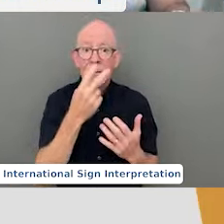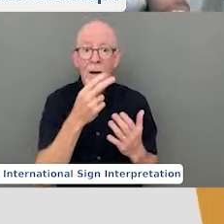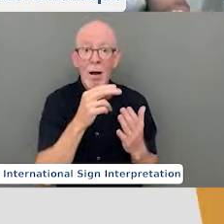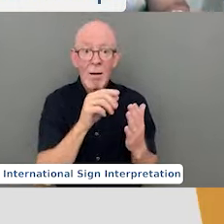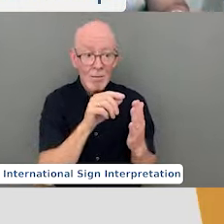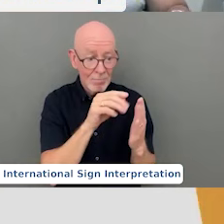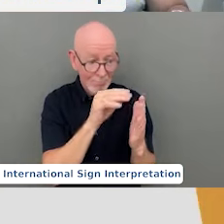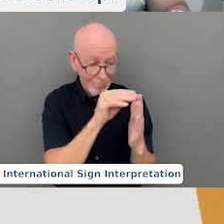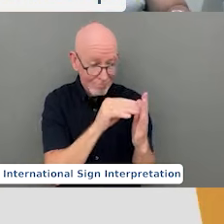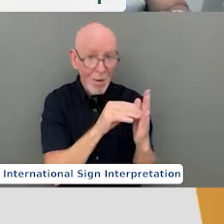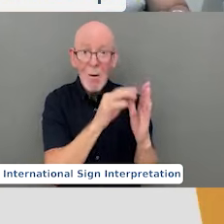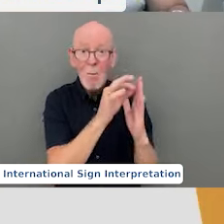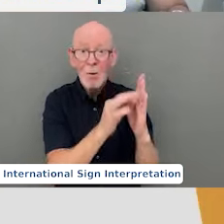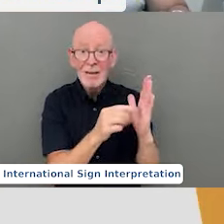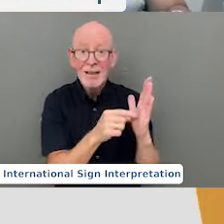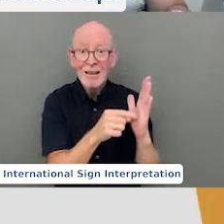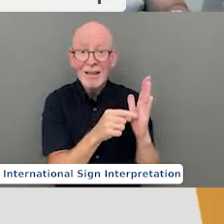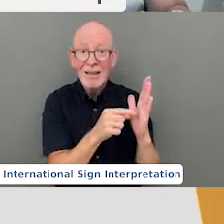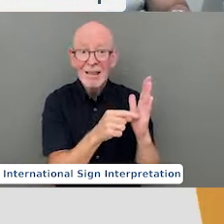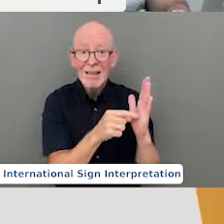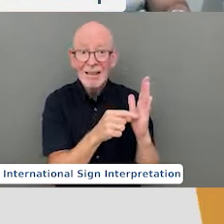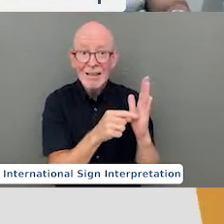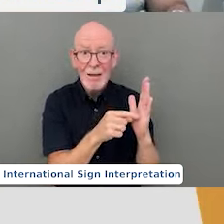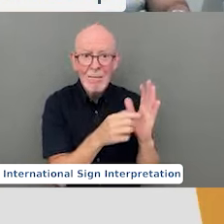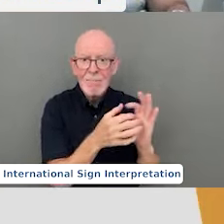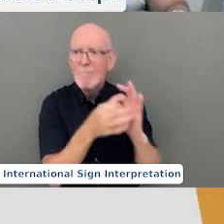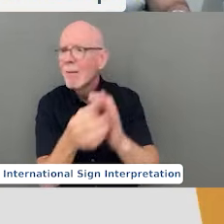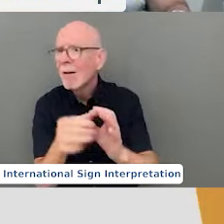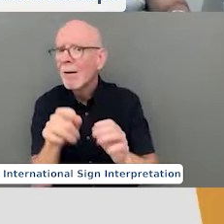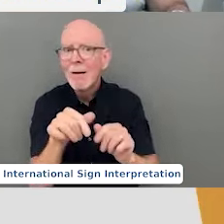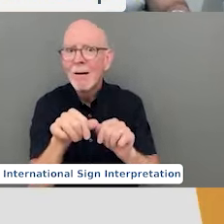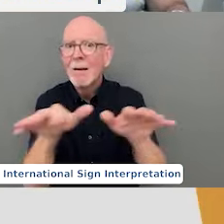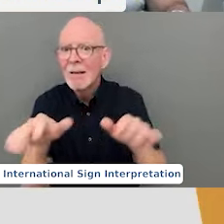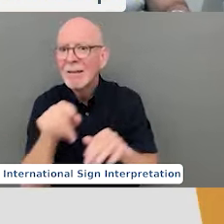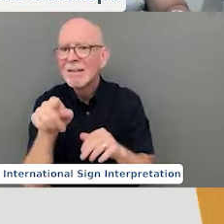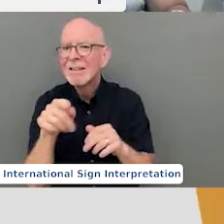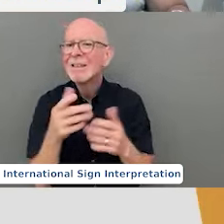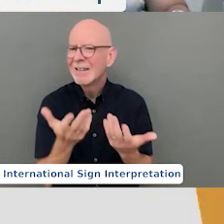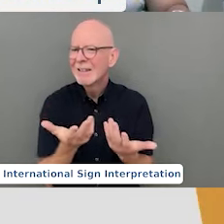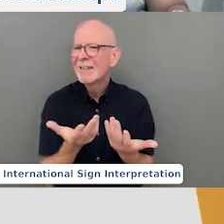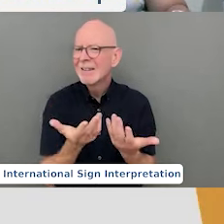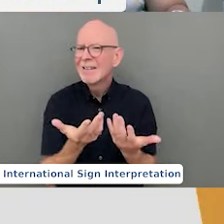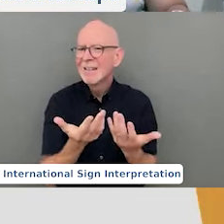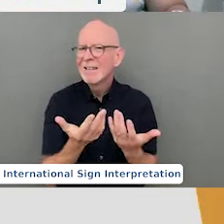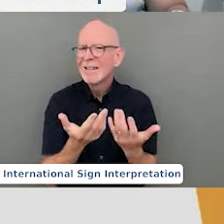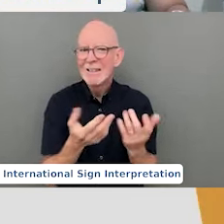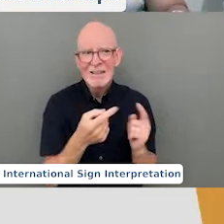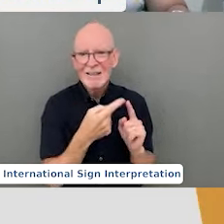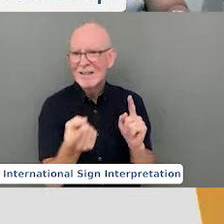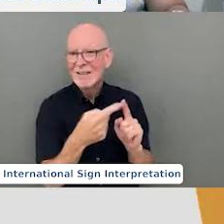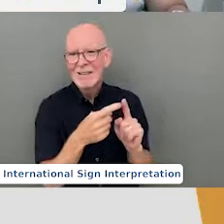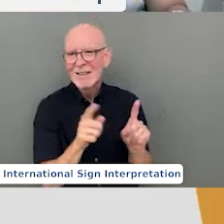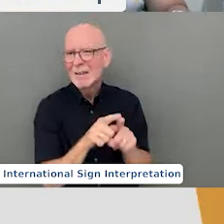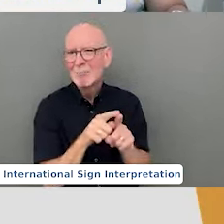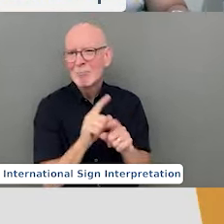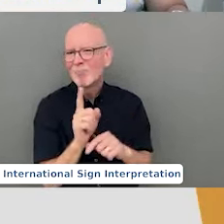There is always a huge disconnect between what is written on policy, or between what is written